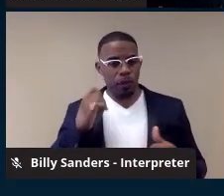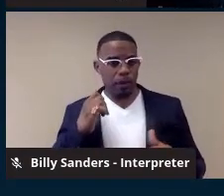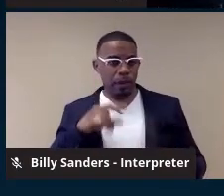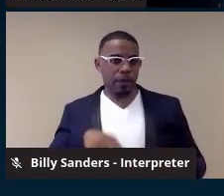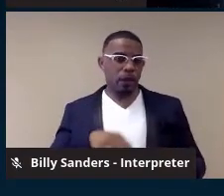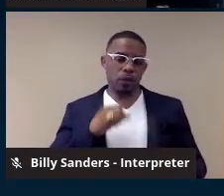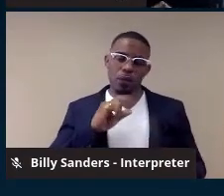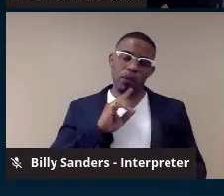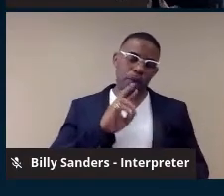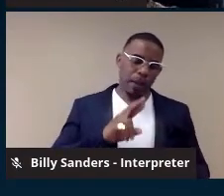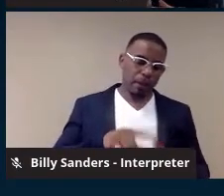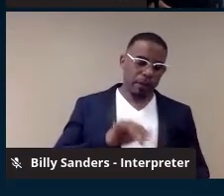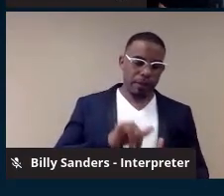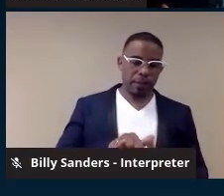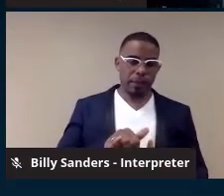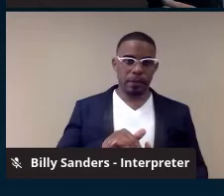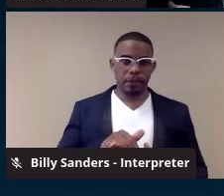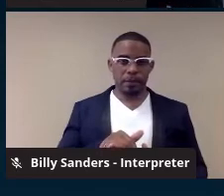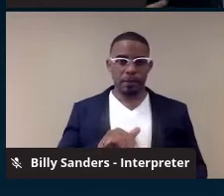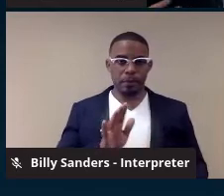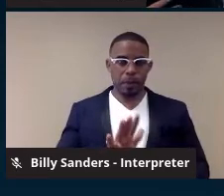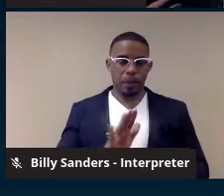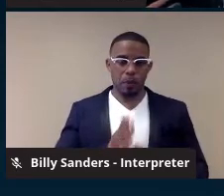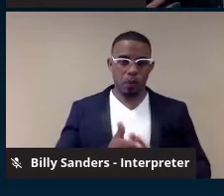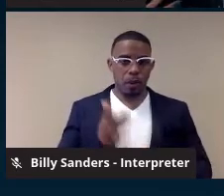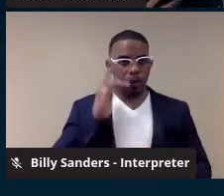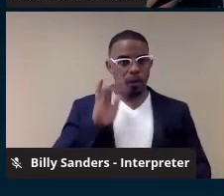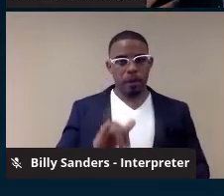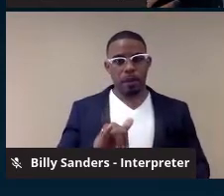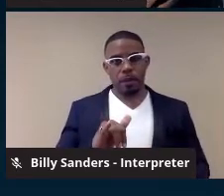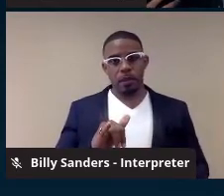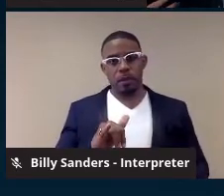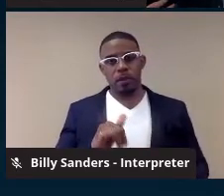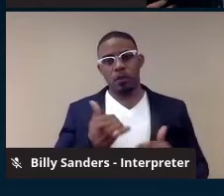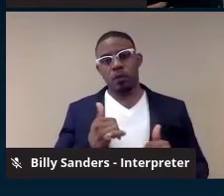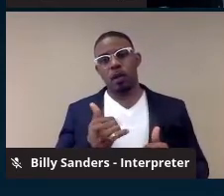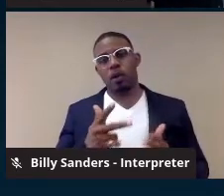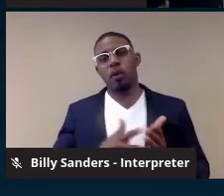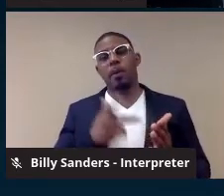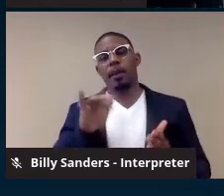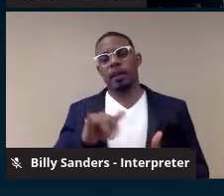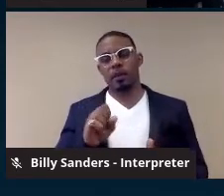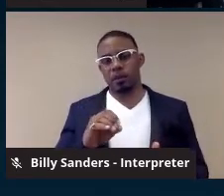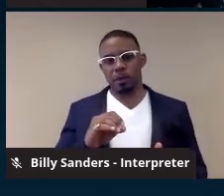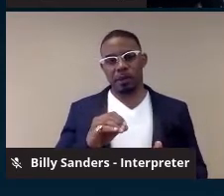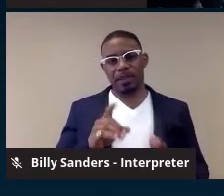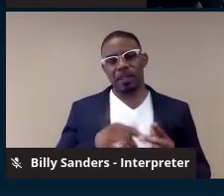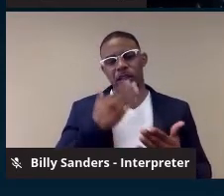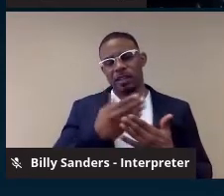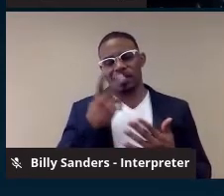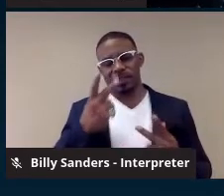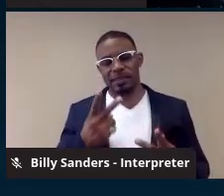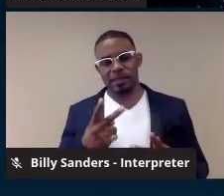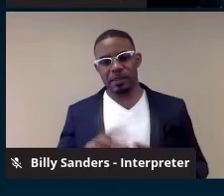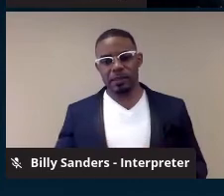guess React Native is quite a popular one, and hopefully this is what's trying to replicate that. So it's good to see that